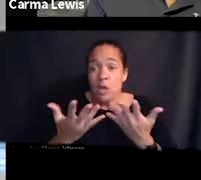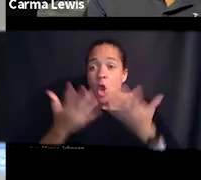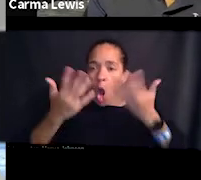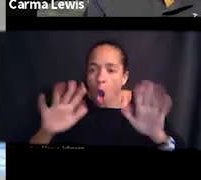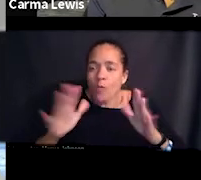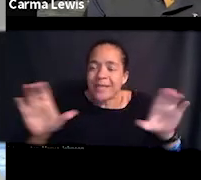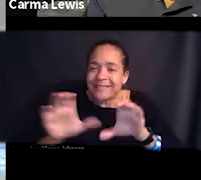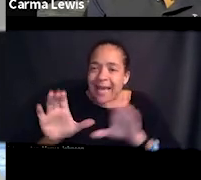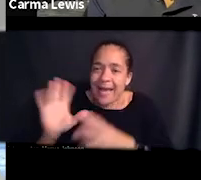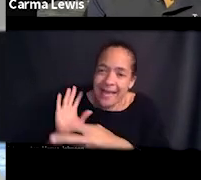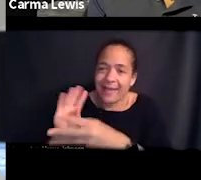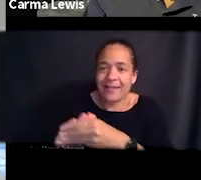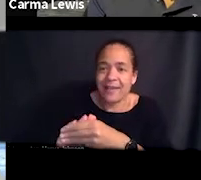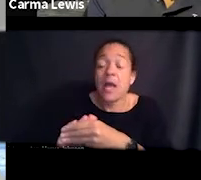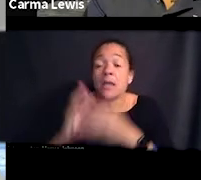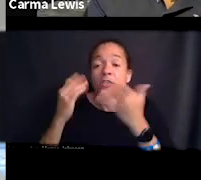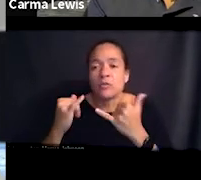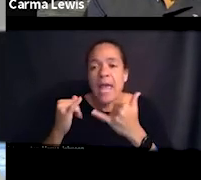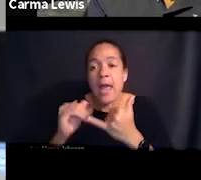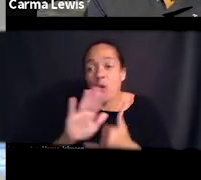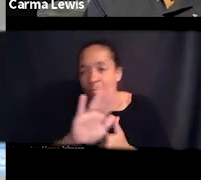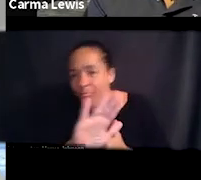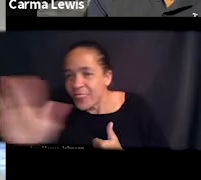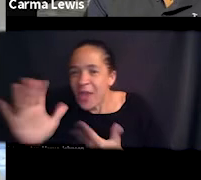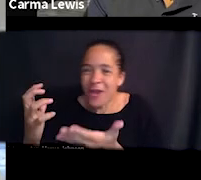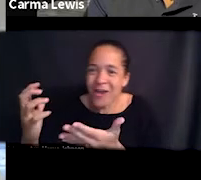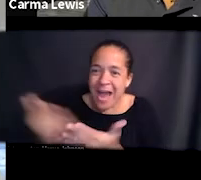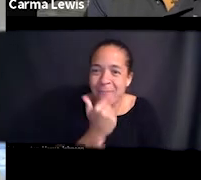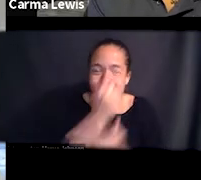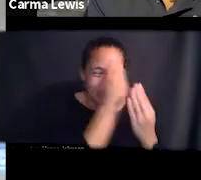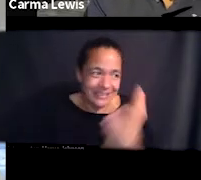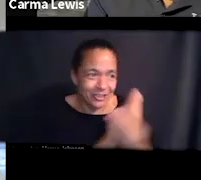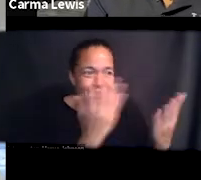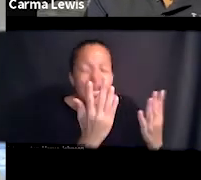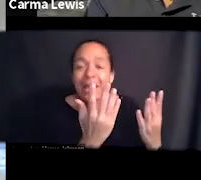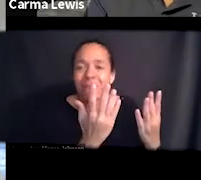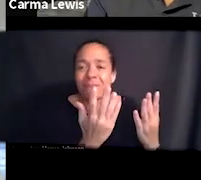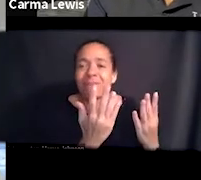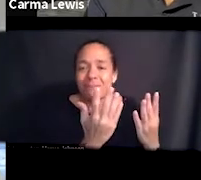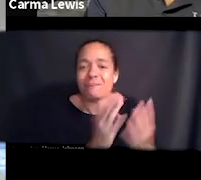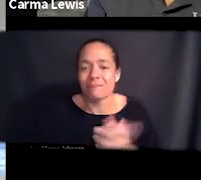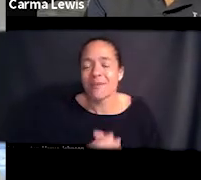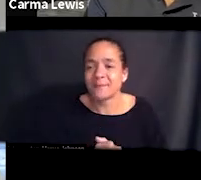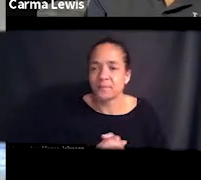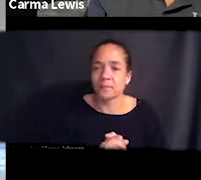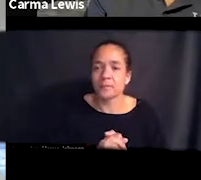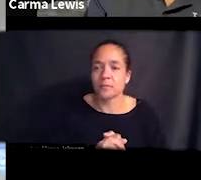their opportunity to share that information that they needed for you to know.